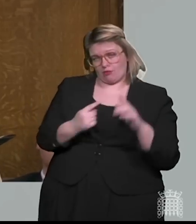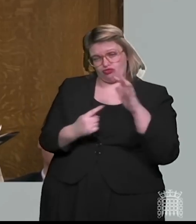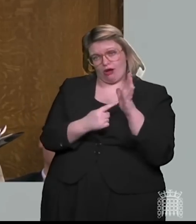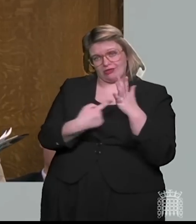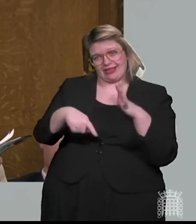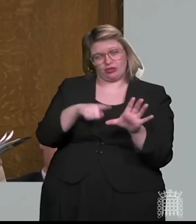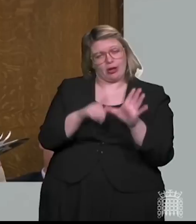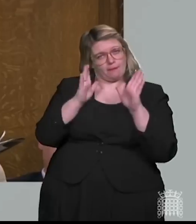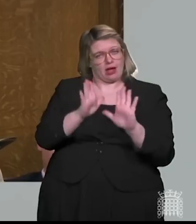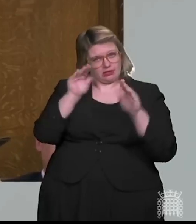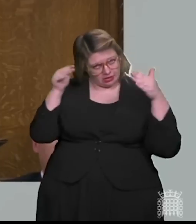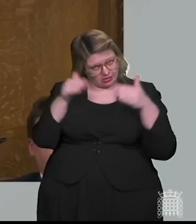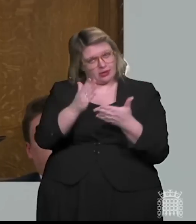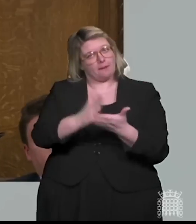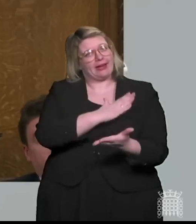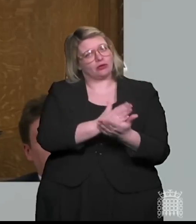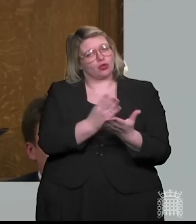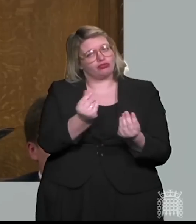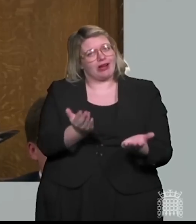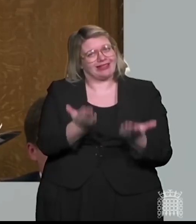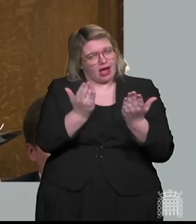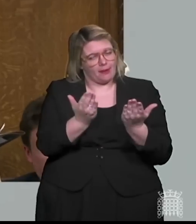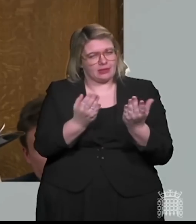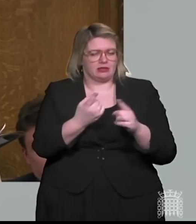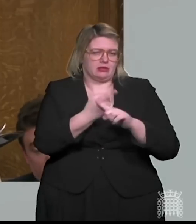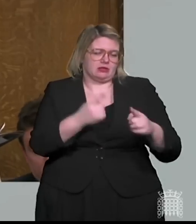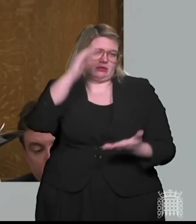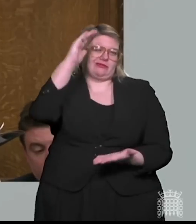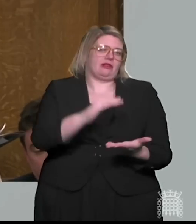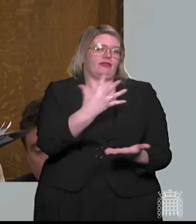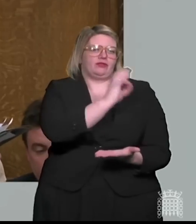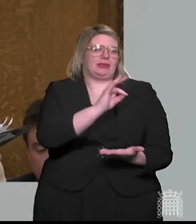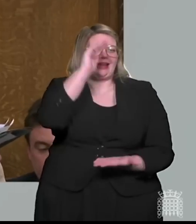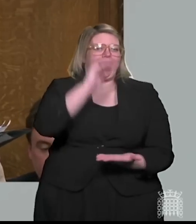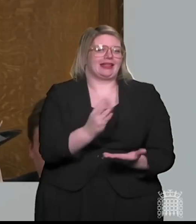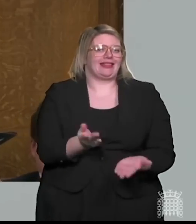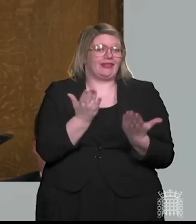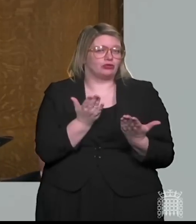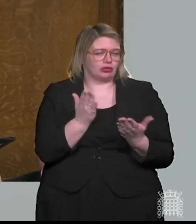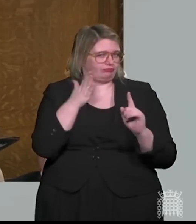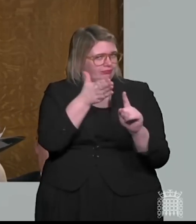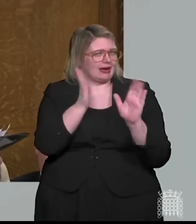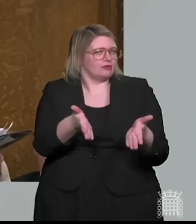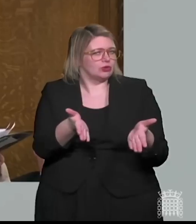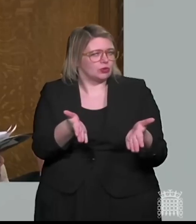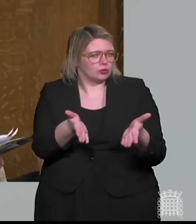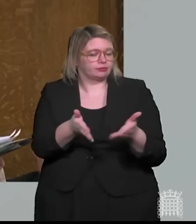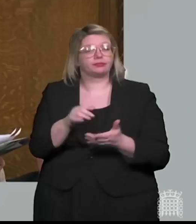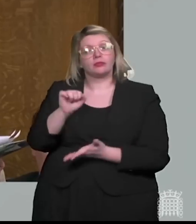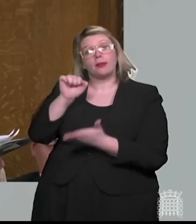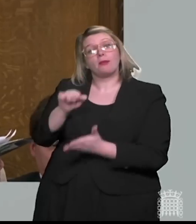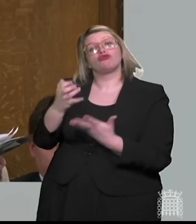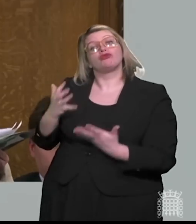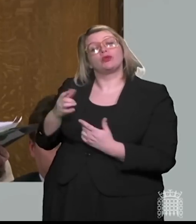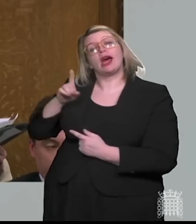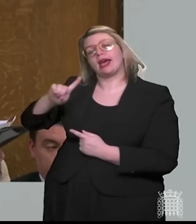year must be to at least halve inflation. It's to be welcomed that in his budget today, the Chancellor